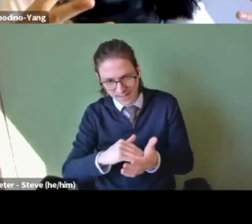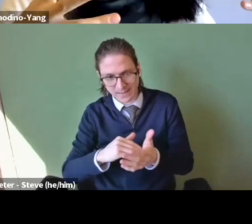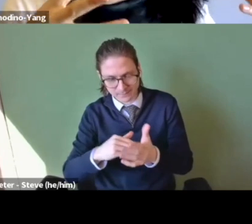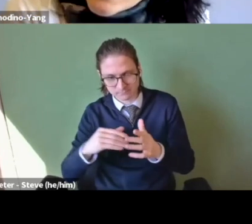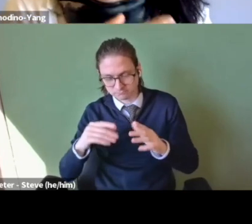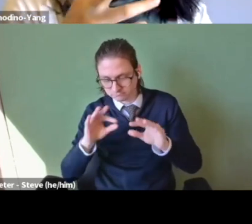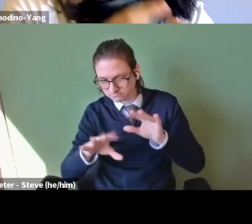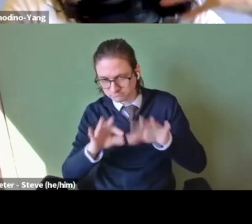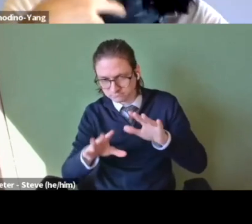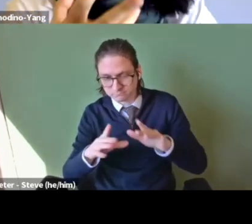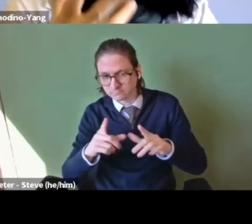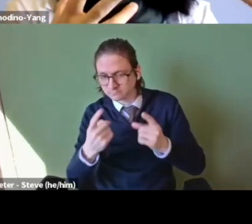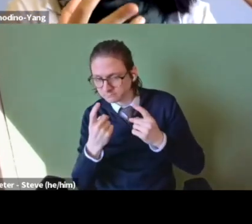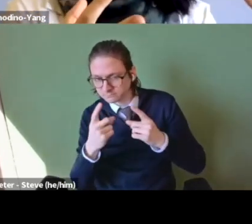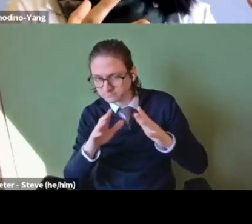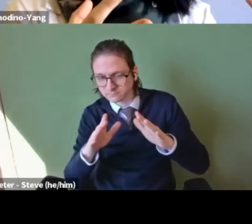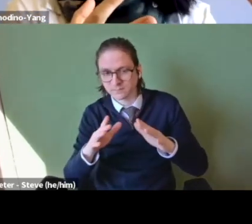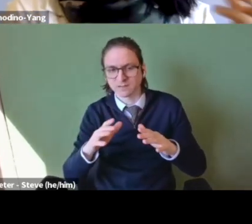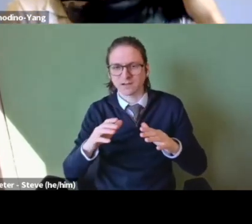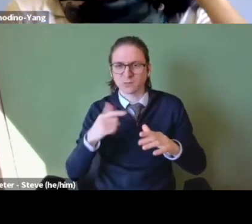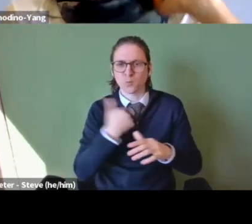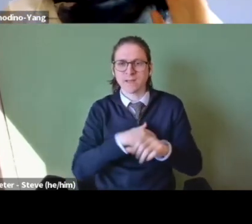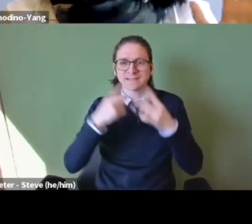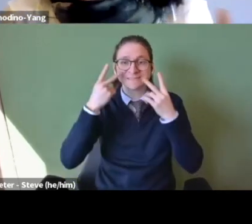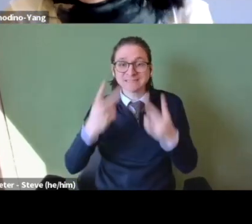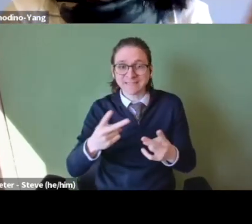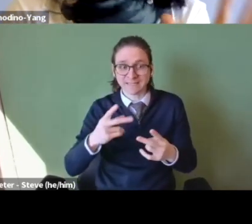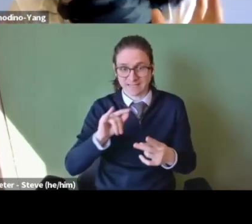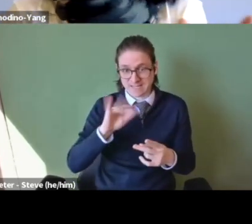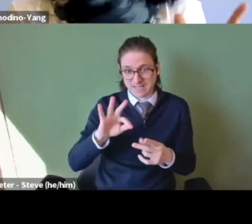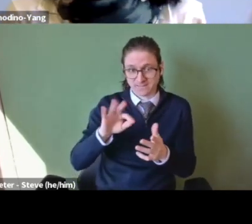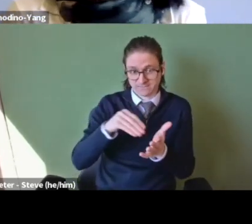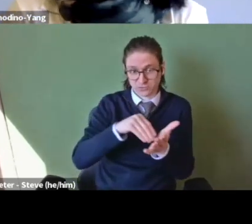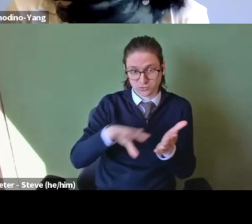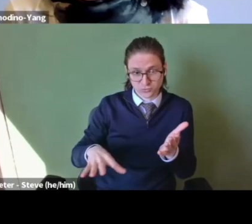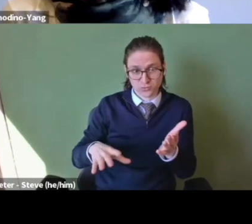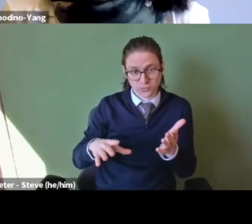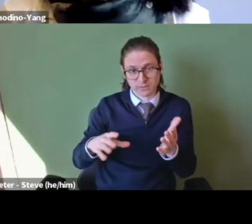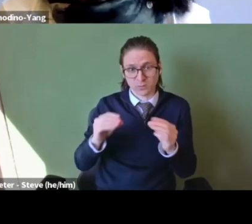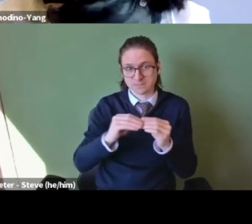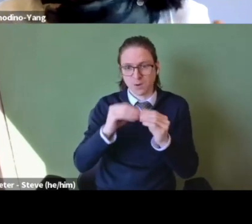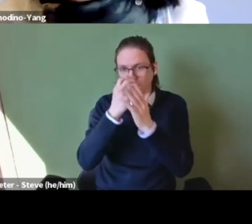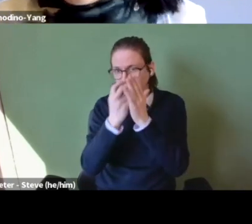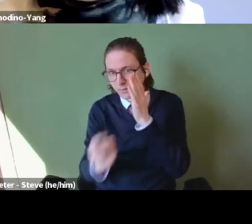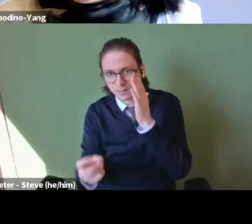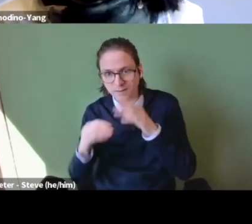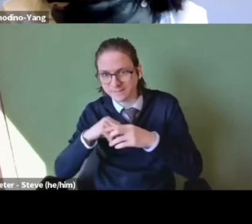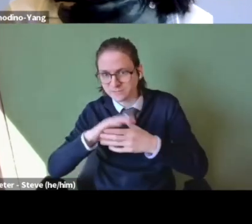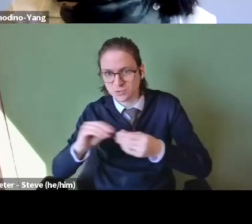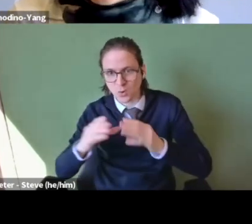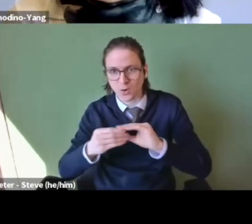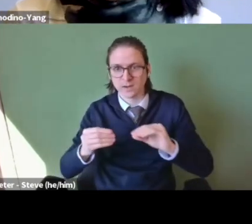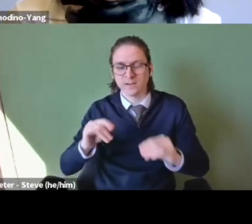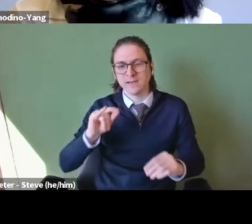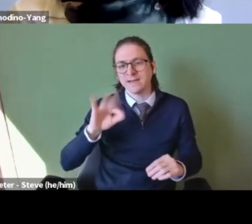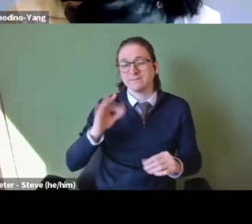abstractly, transcendently they engage with that particular story. So that they say, oh, poor girl in Pakistan, I feel so bad for her, that's